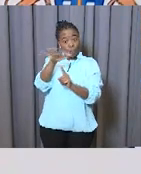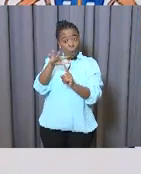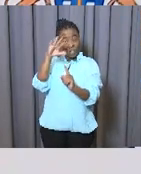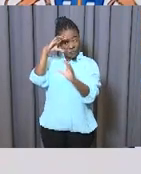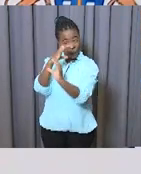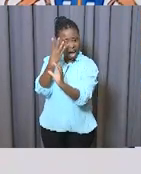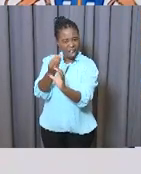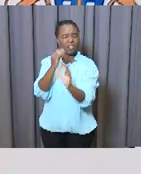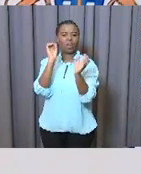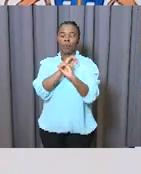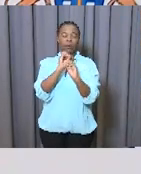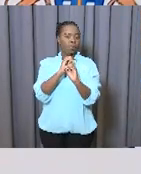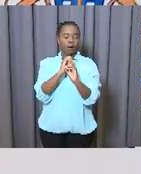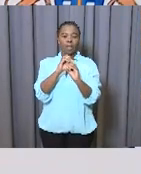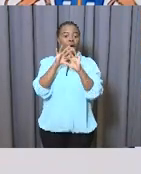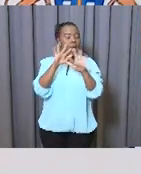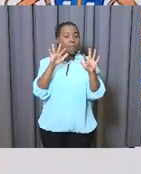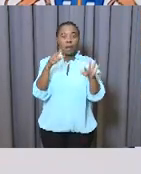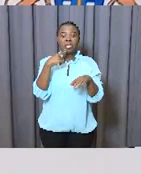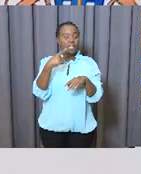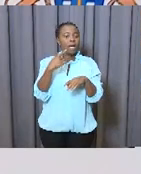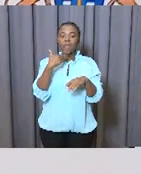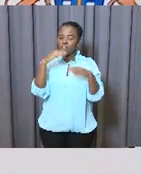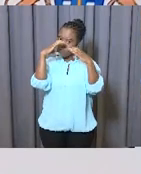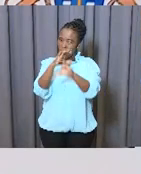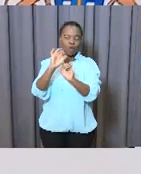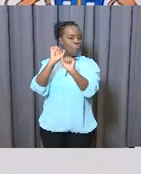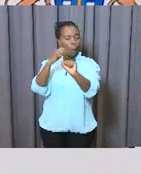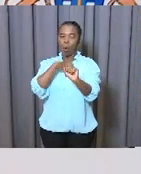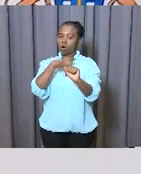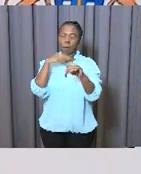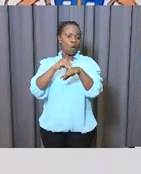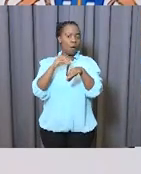The people who are saying that must focus on their own problems and not focus on...